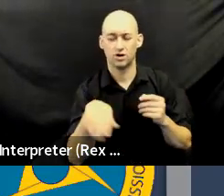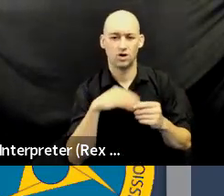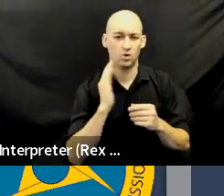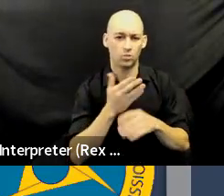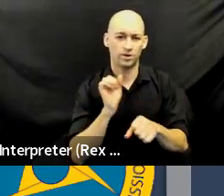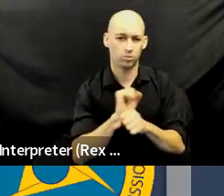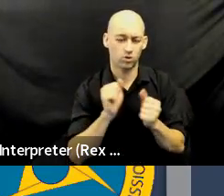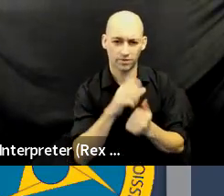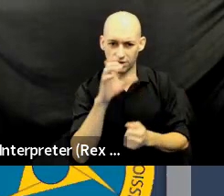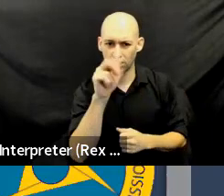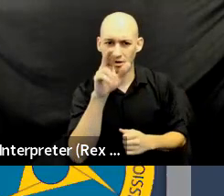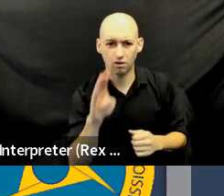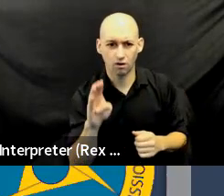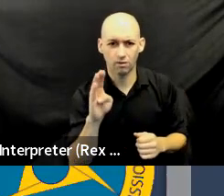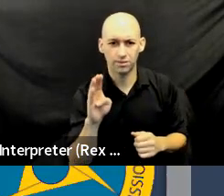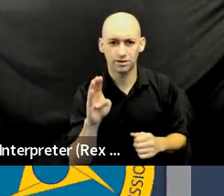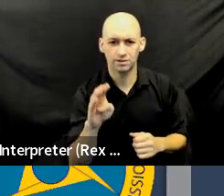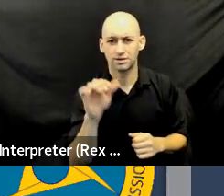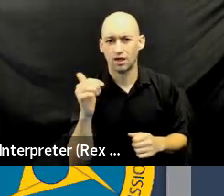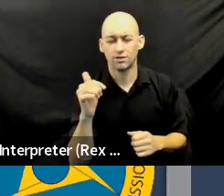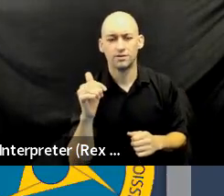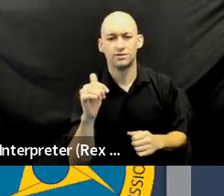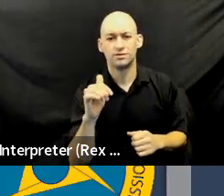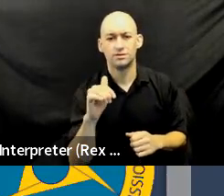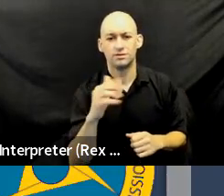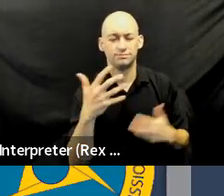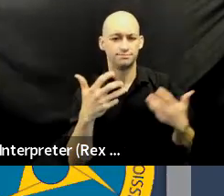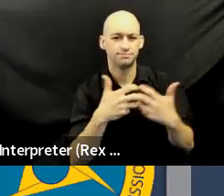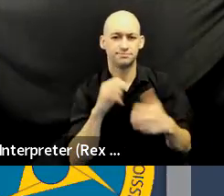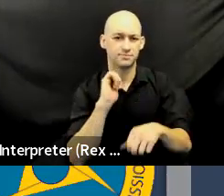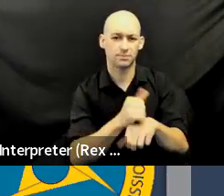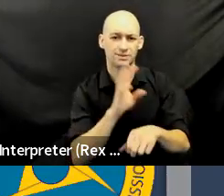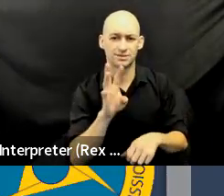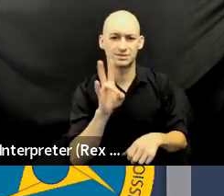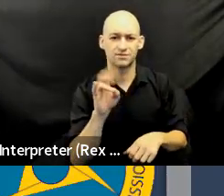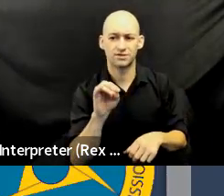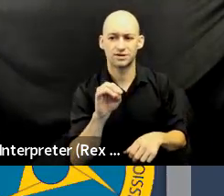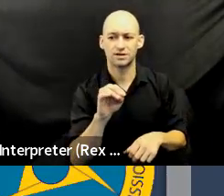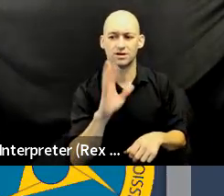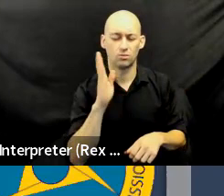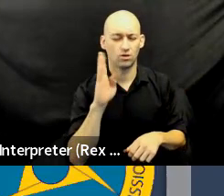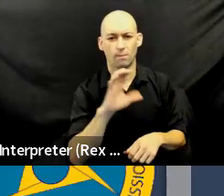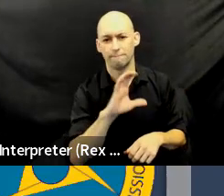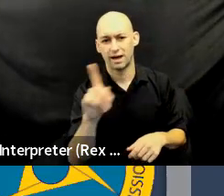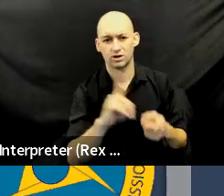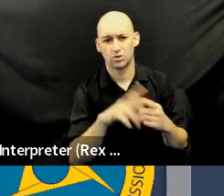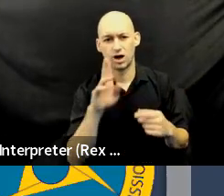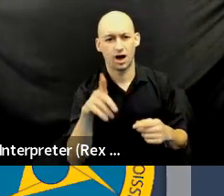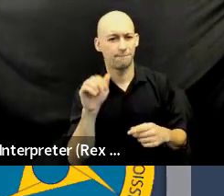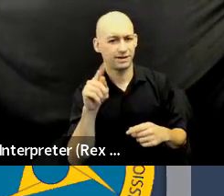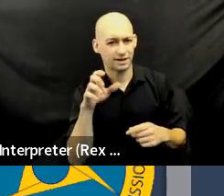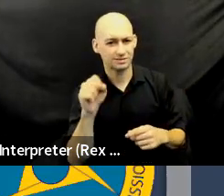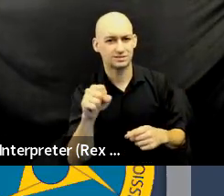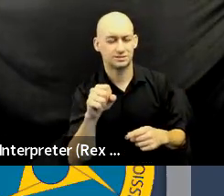and California Energy Commission and California Public Utilities Commission to implement 671, we'll continue to bring back those updates as additional